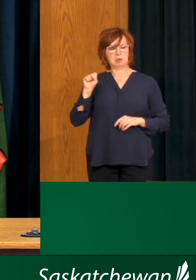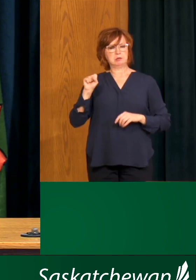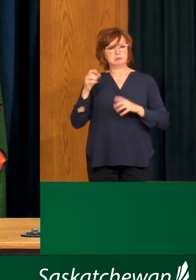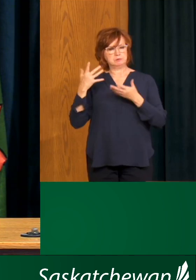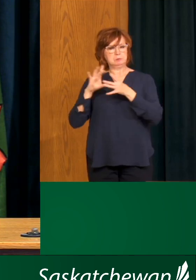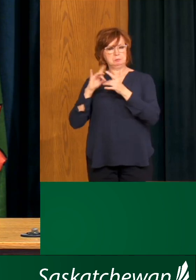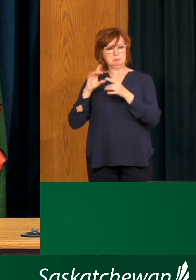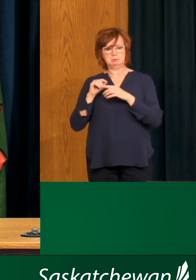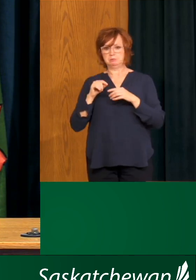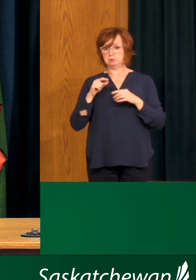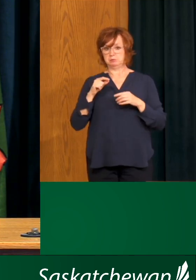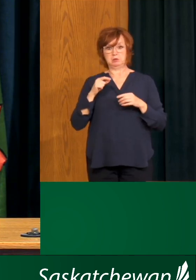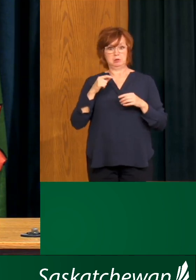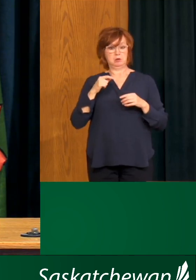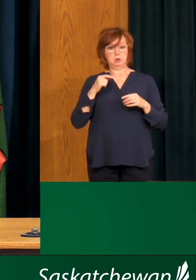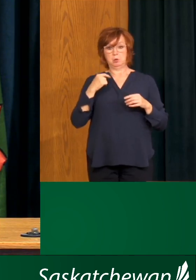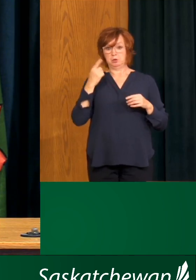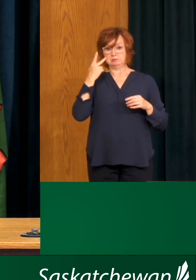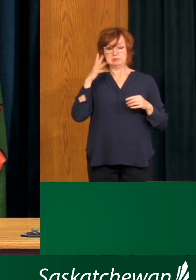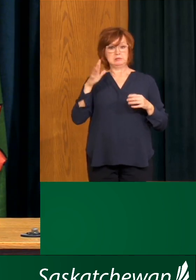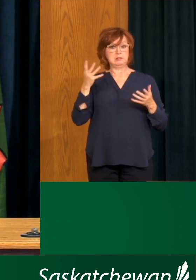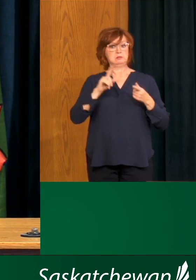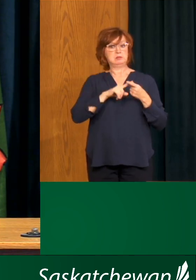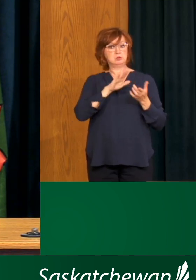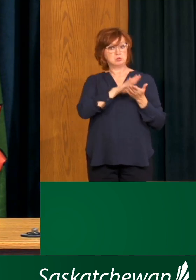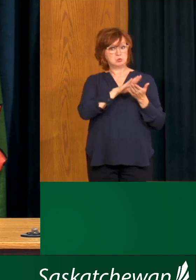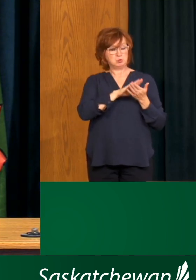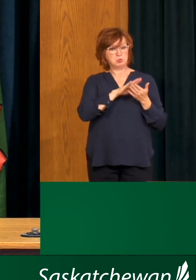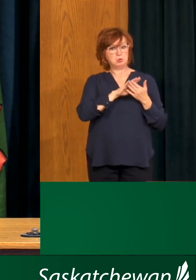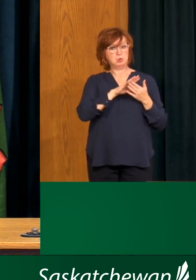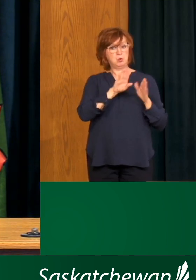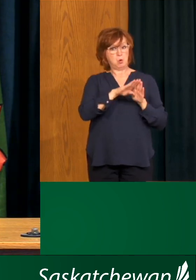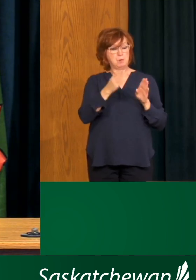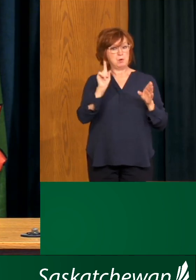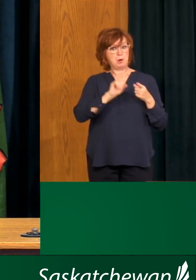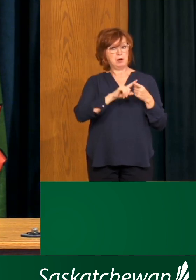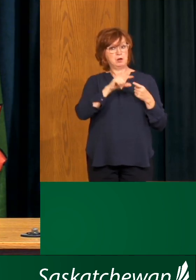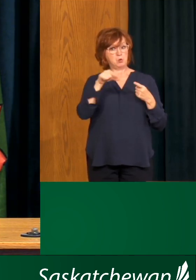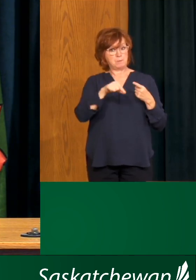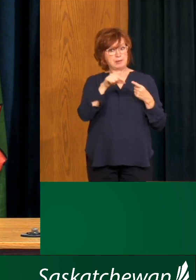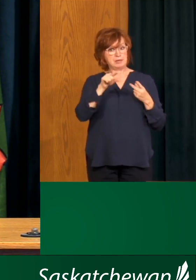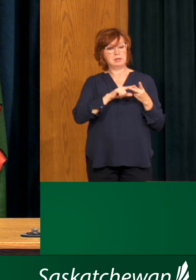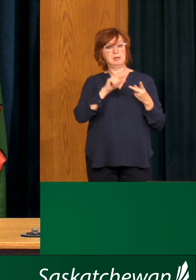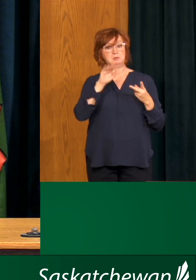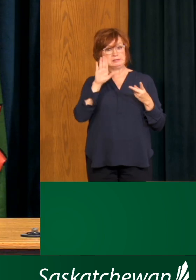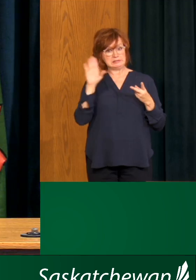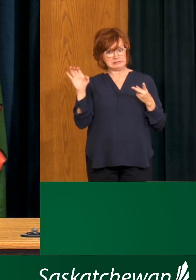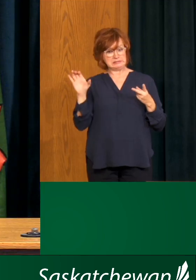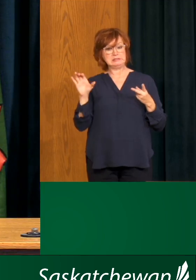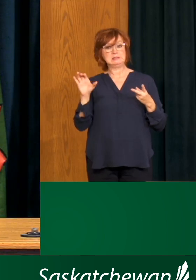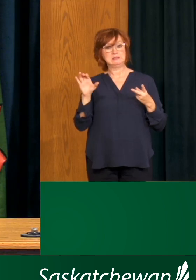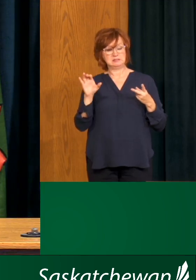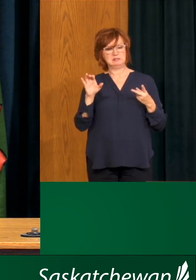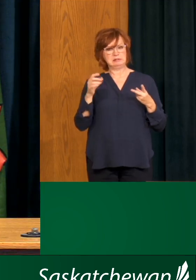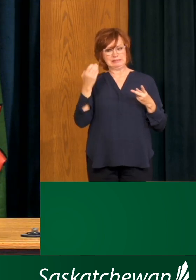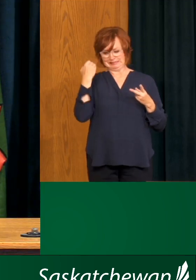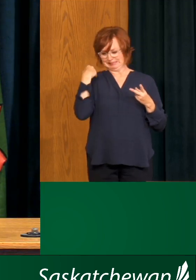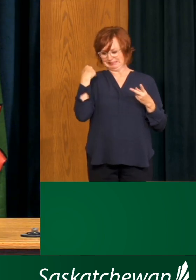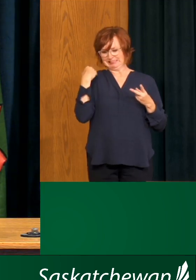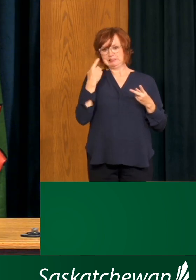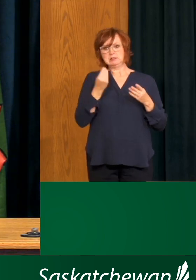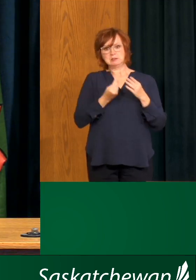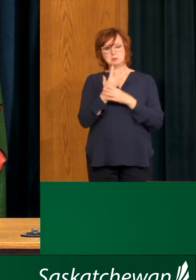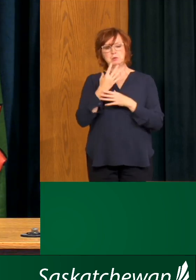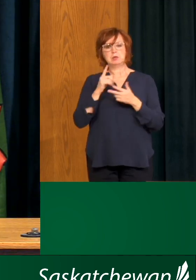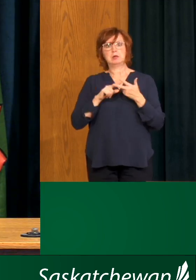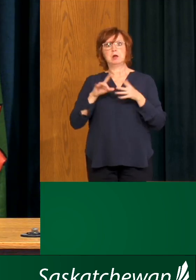has occurred in other areas. Quebec and British Columbia have returned to school at a lower level, albeit here this spring. Other areas